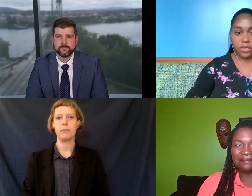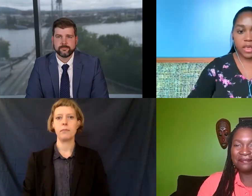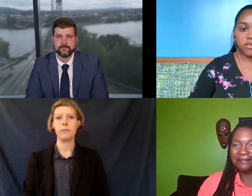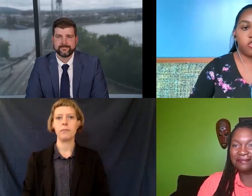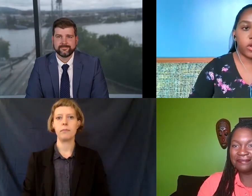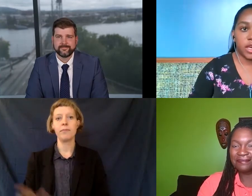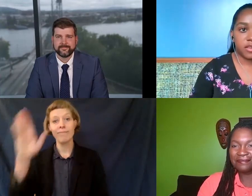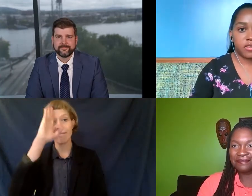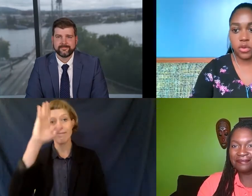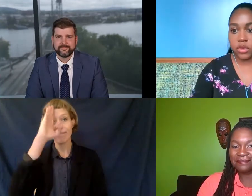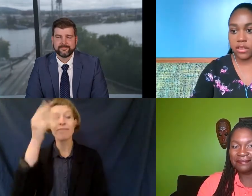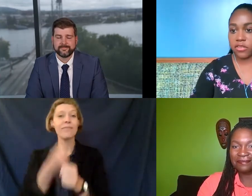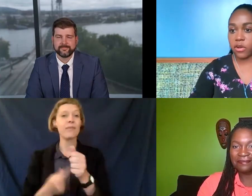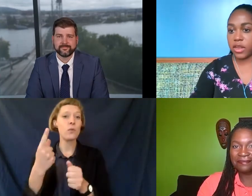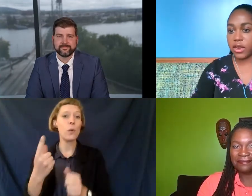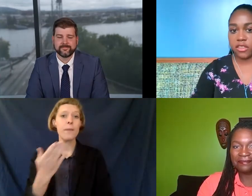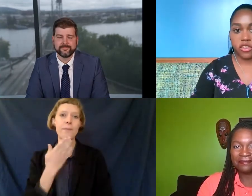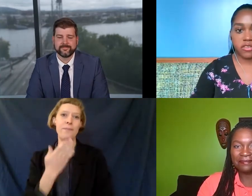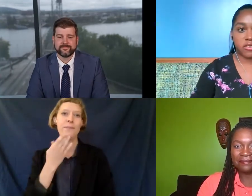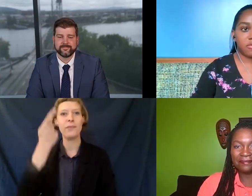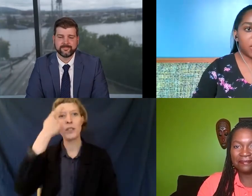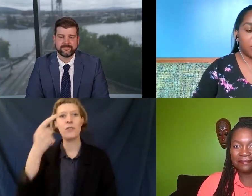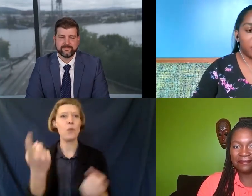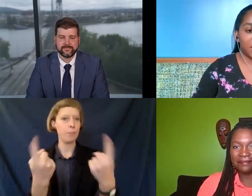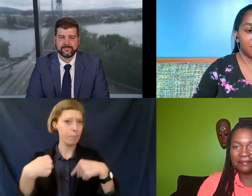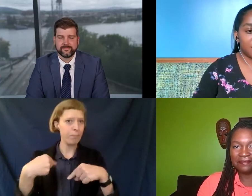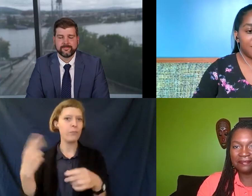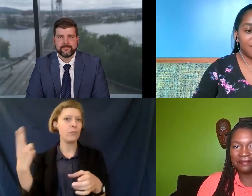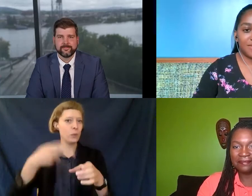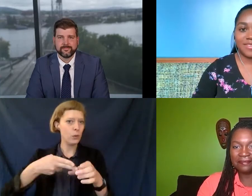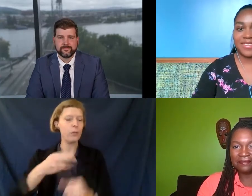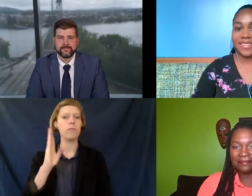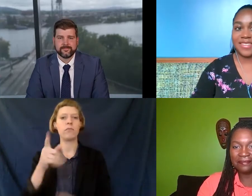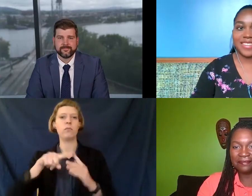Hello, everyone. Thanks for joining us. We'll get started in just a couple minutes.